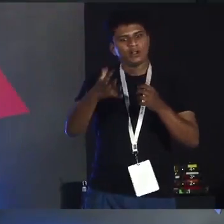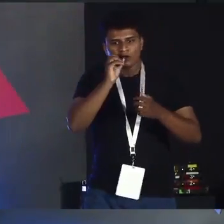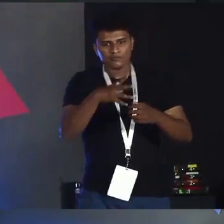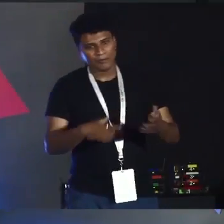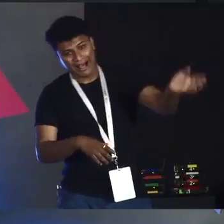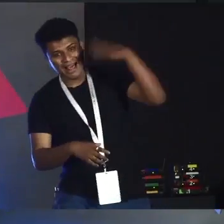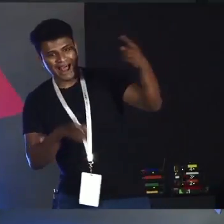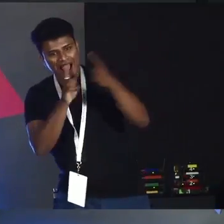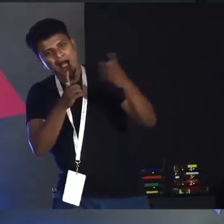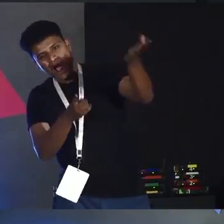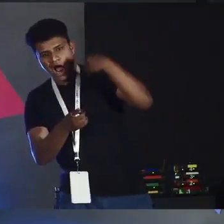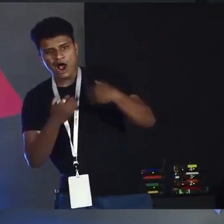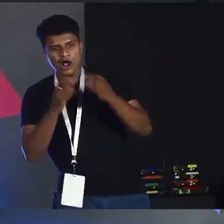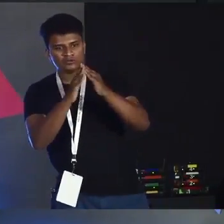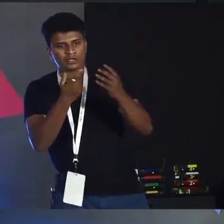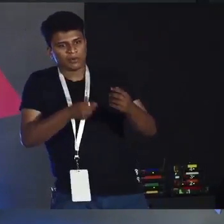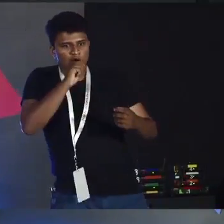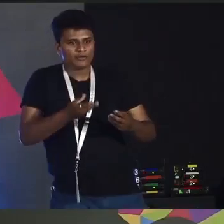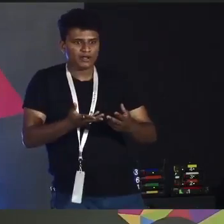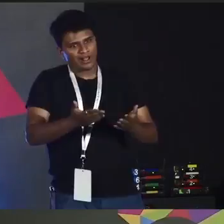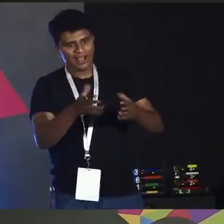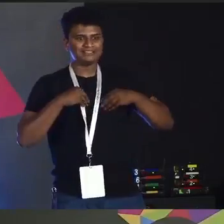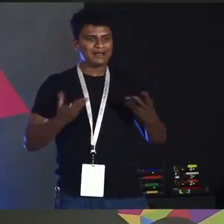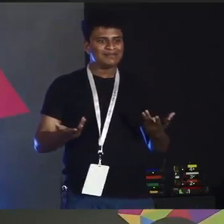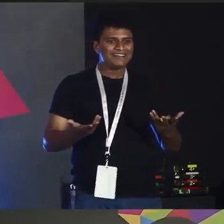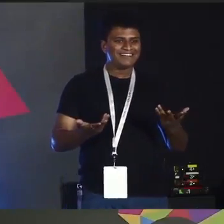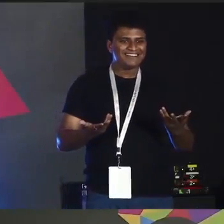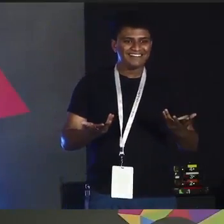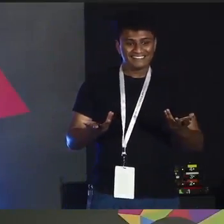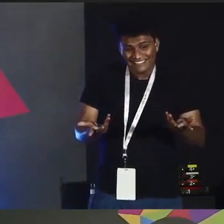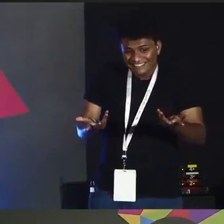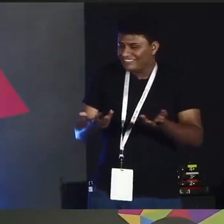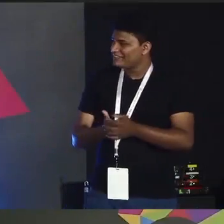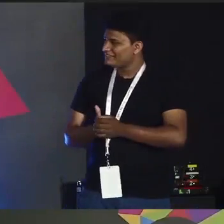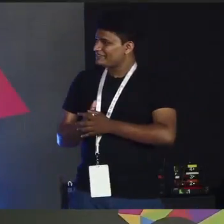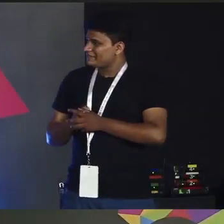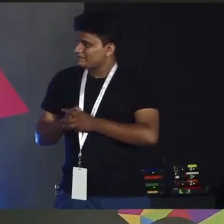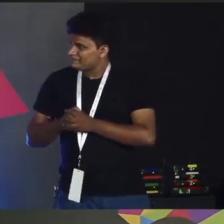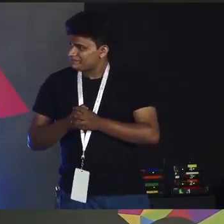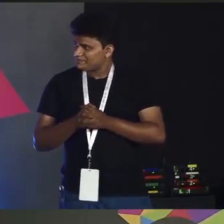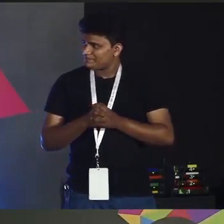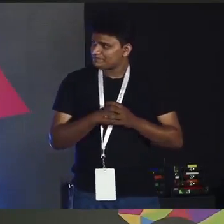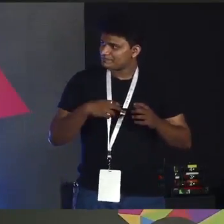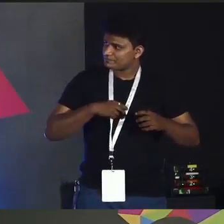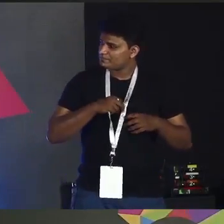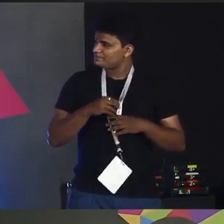So my only thing is, you know, the time has come that we start understanding that it's not our right to